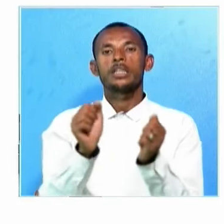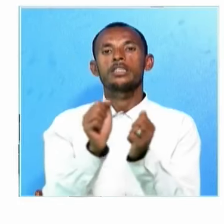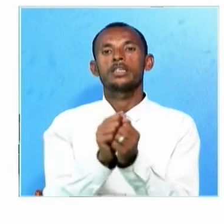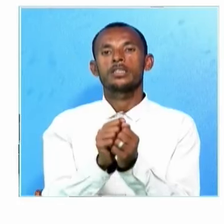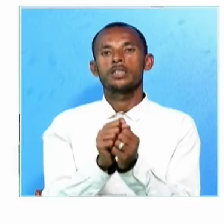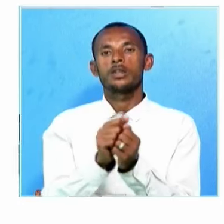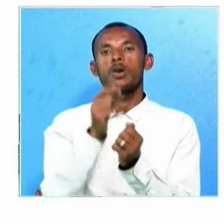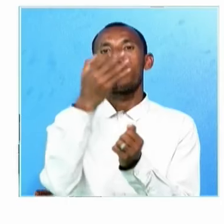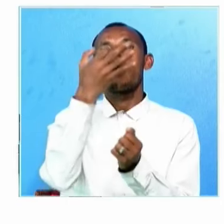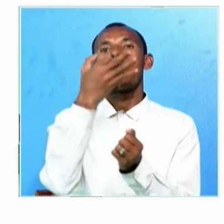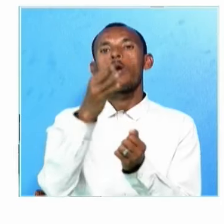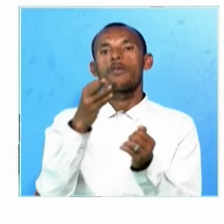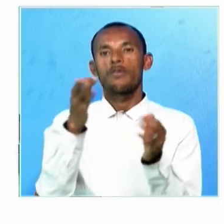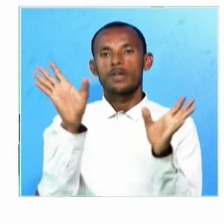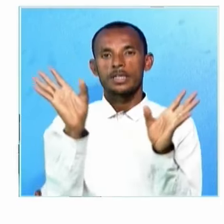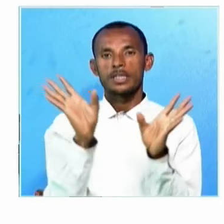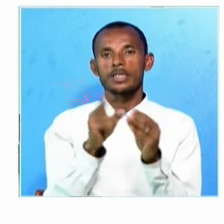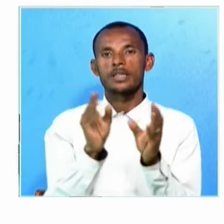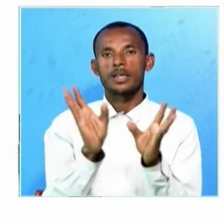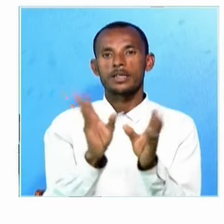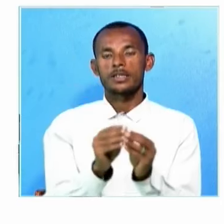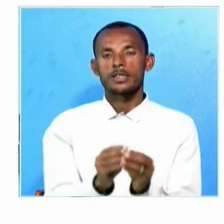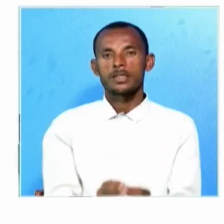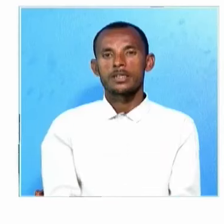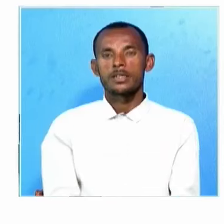intersection of sets.